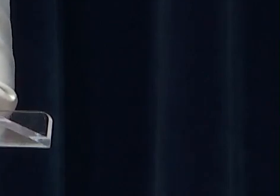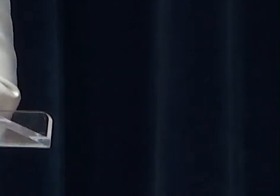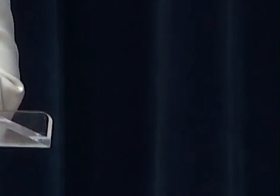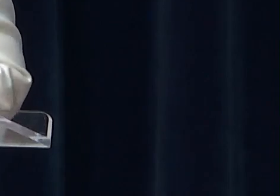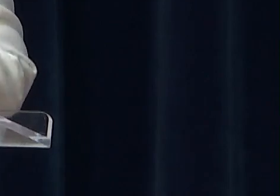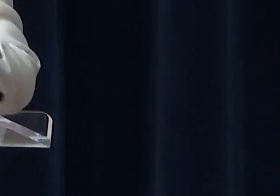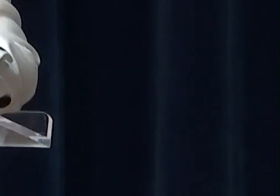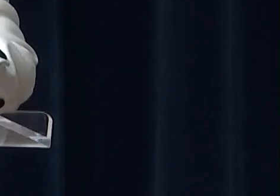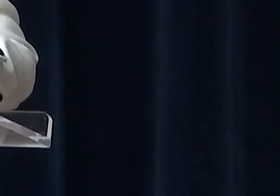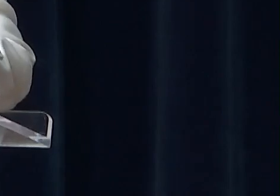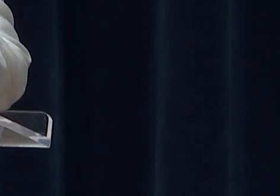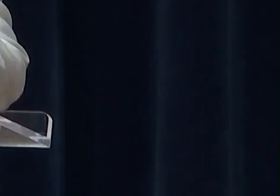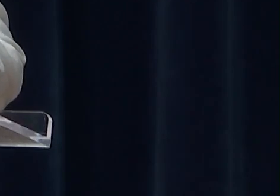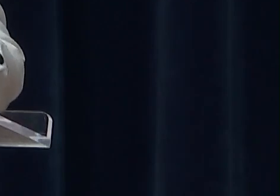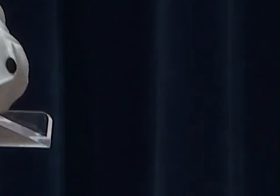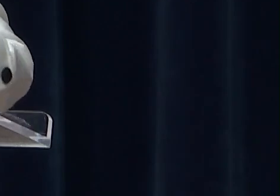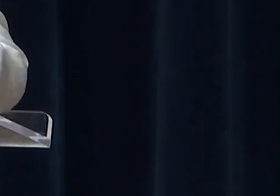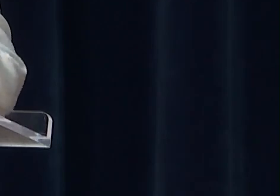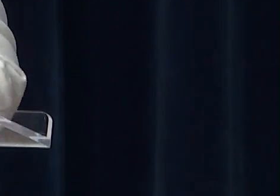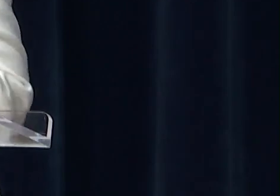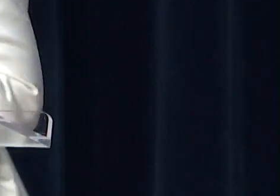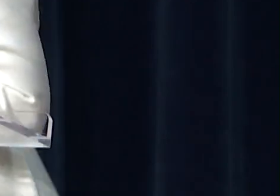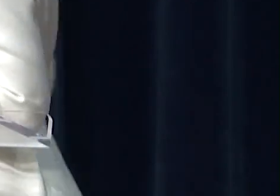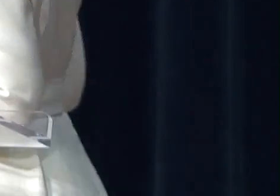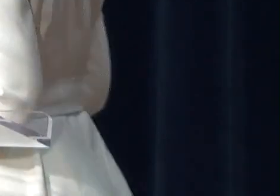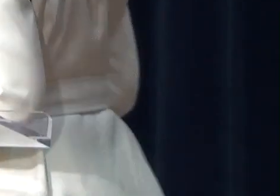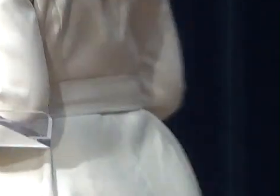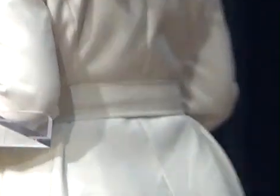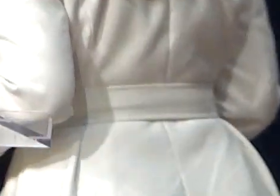so warmly to Phoenix College. Sawyer?